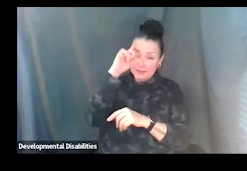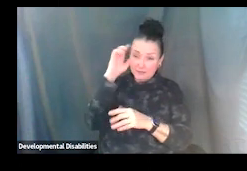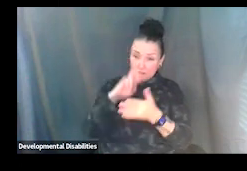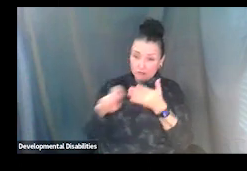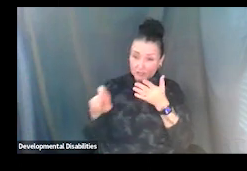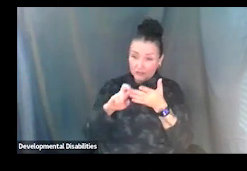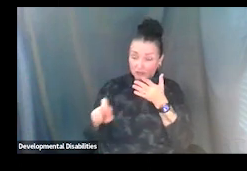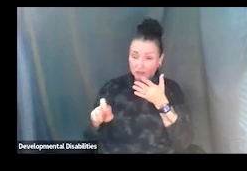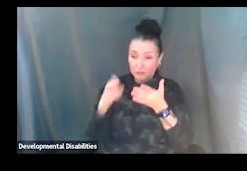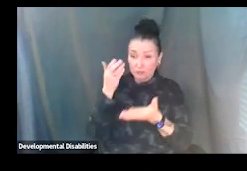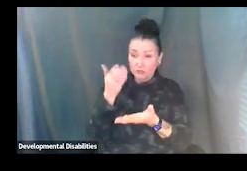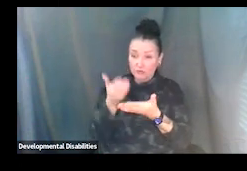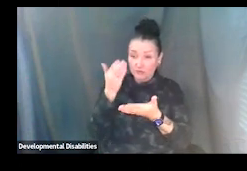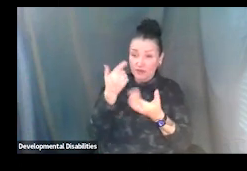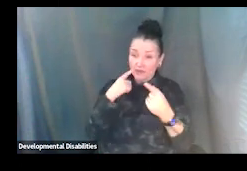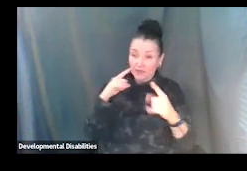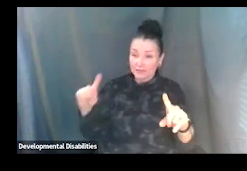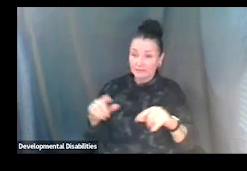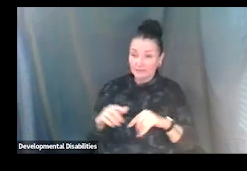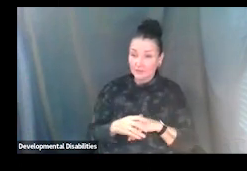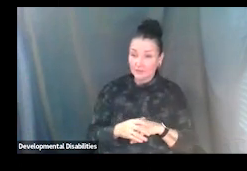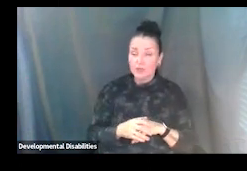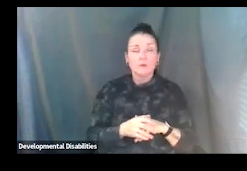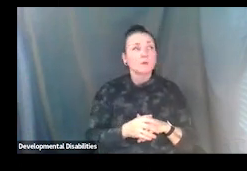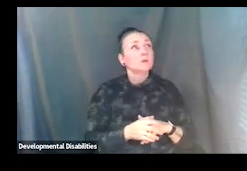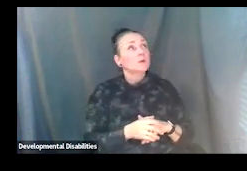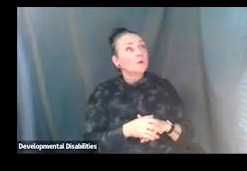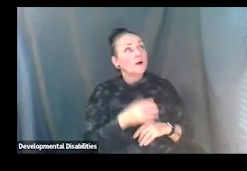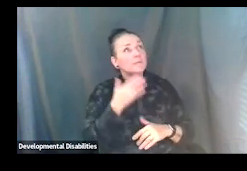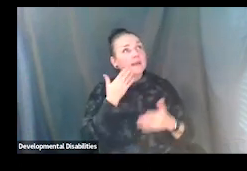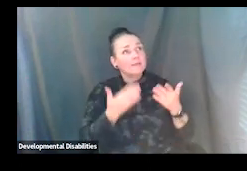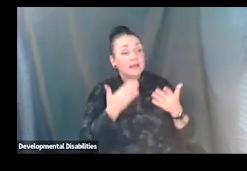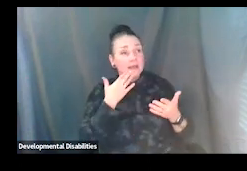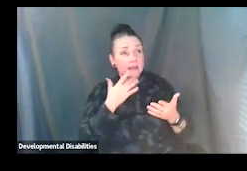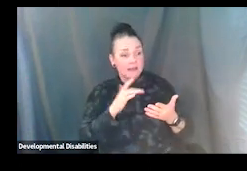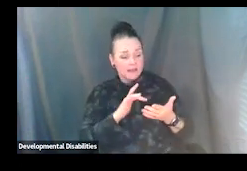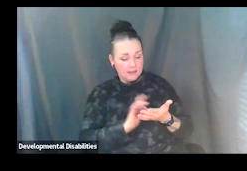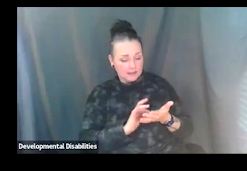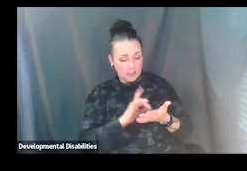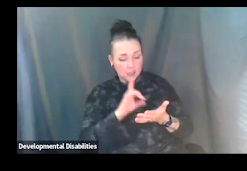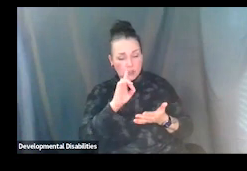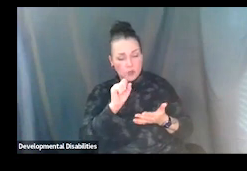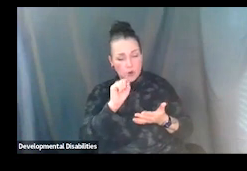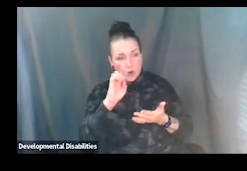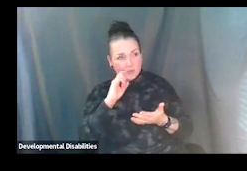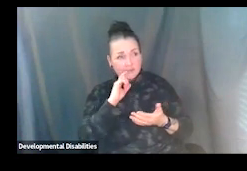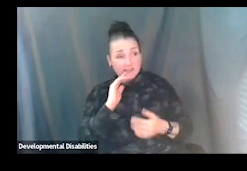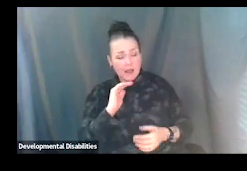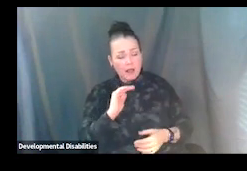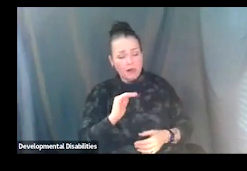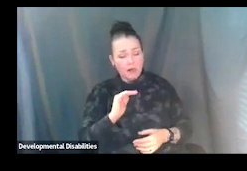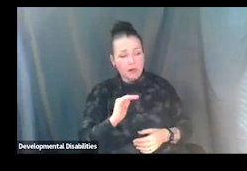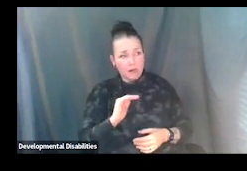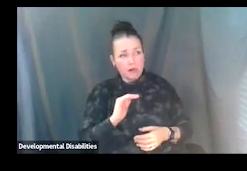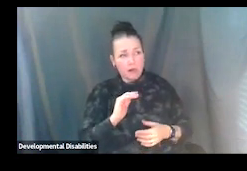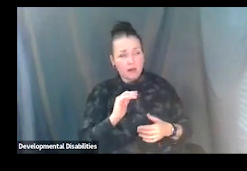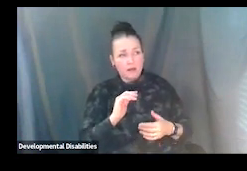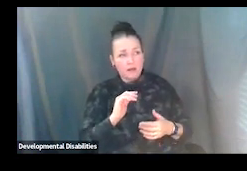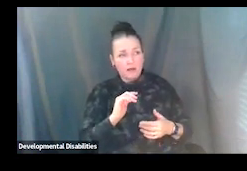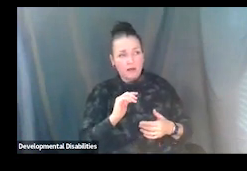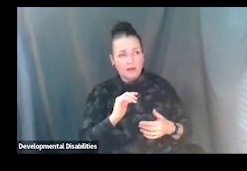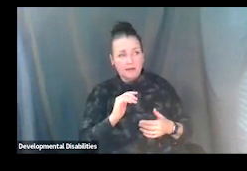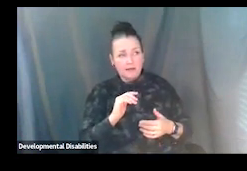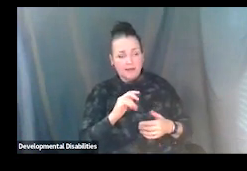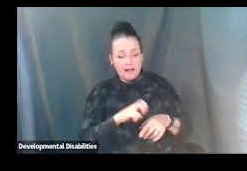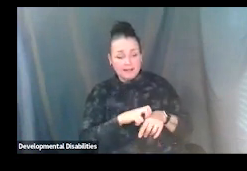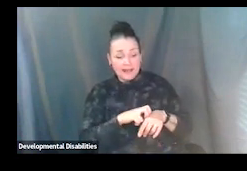on. Yeah, I don't know if we'd want to put that in any guidelines. No. And I assume that you are not speaking on behalf of the Canadian Pediatric Society at that